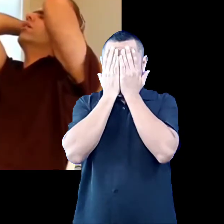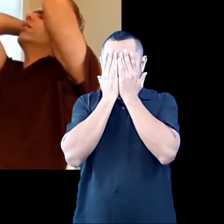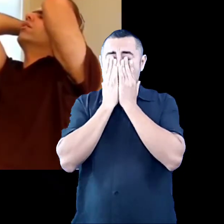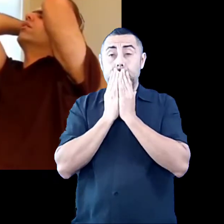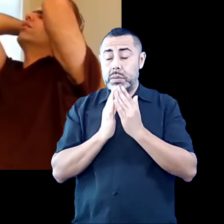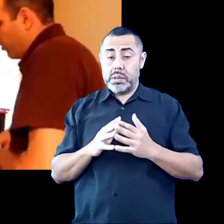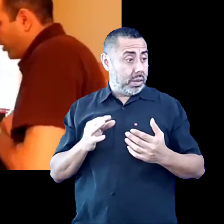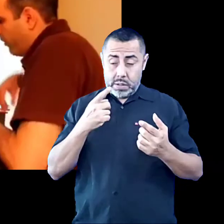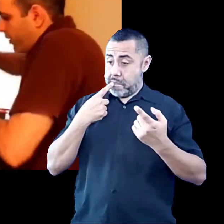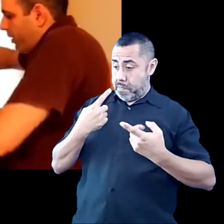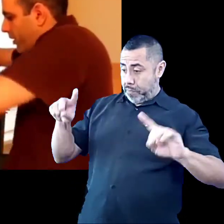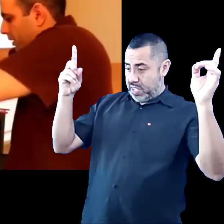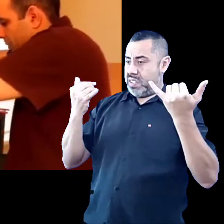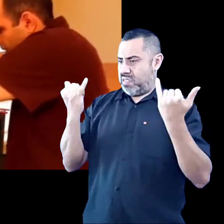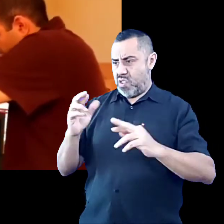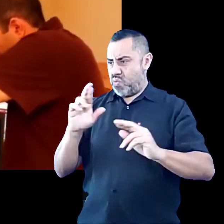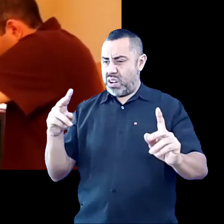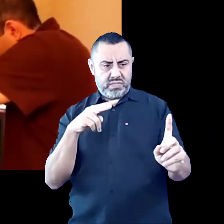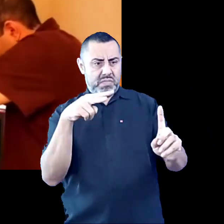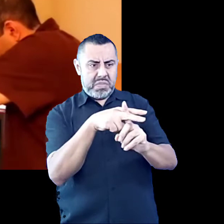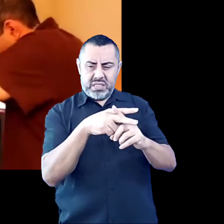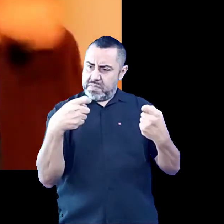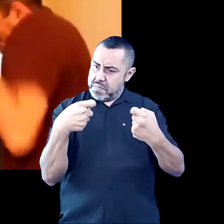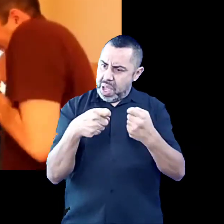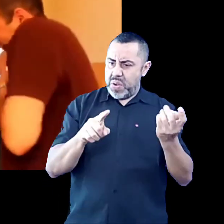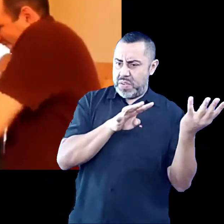Oh my God. Okay, finally, let's power it up.